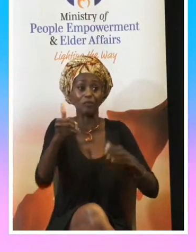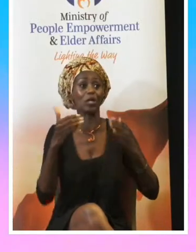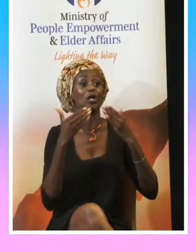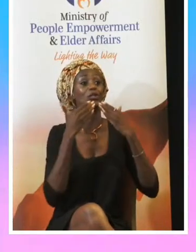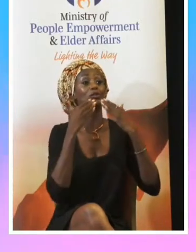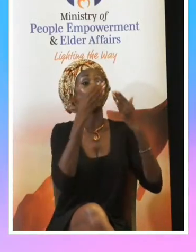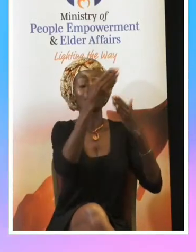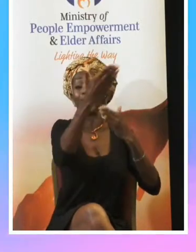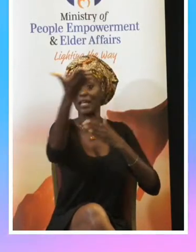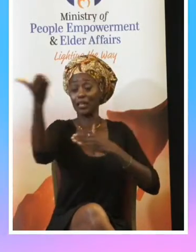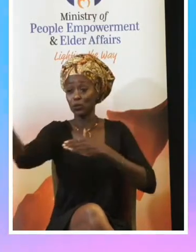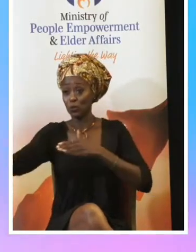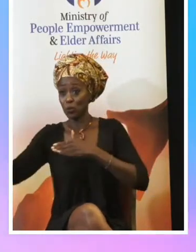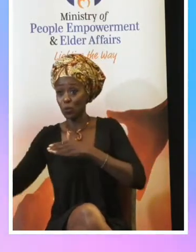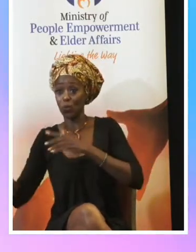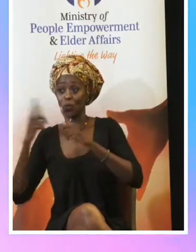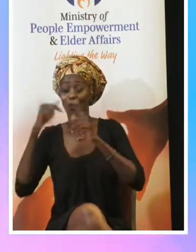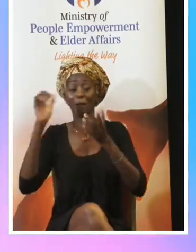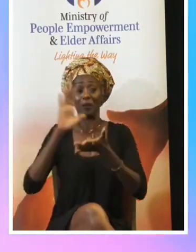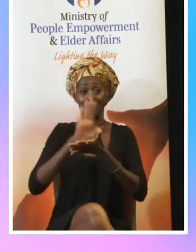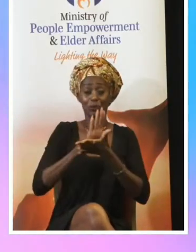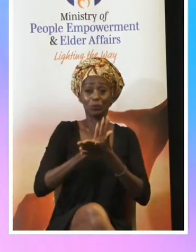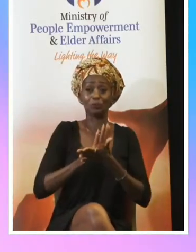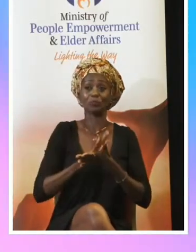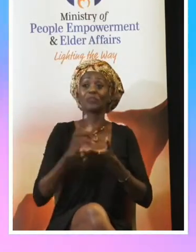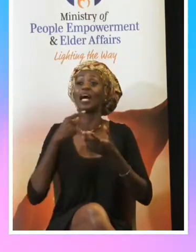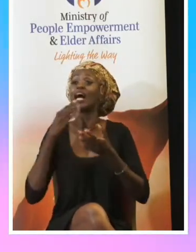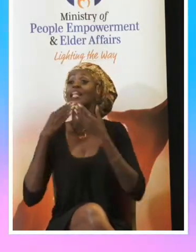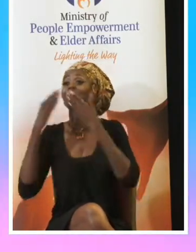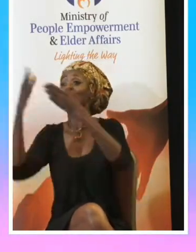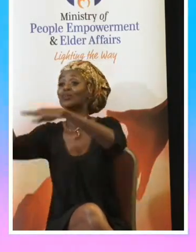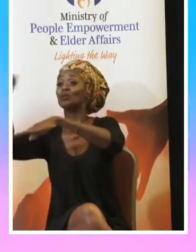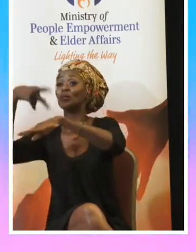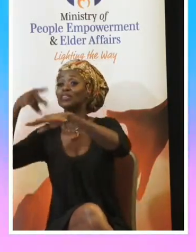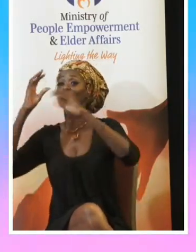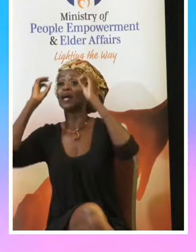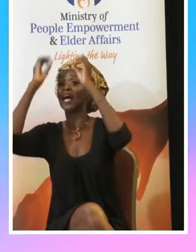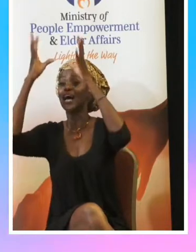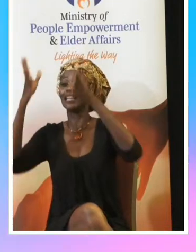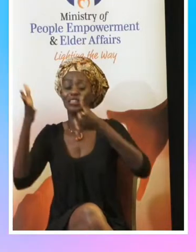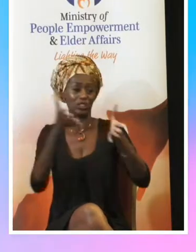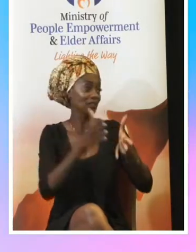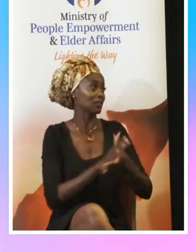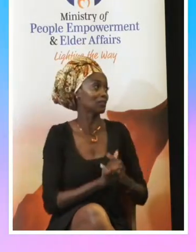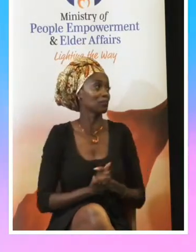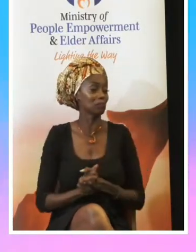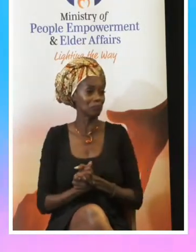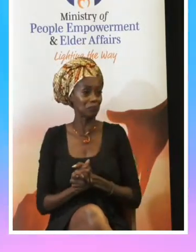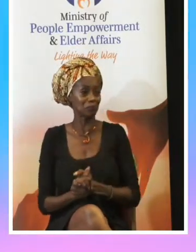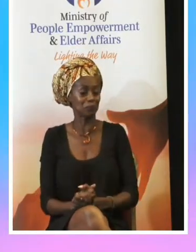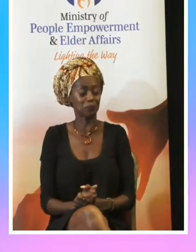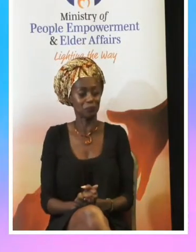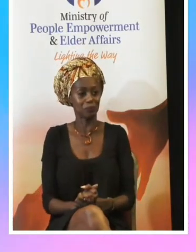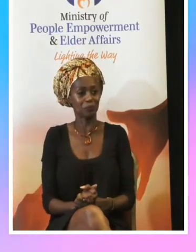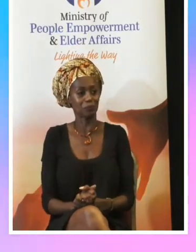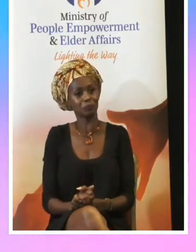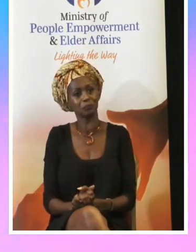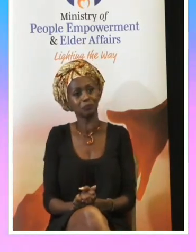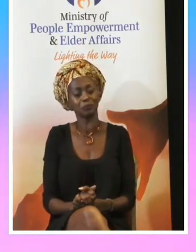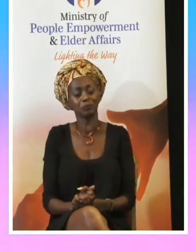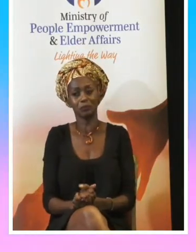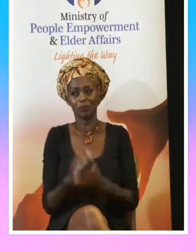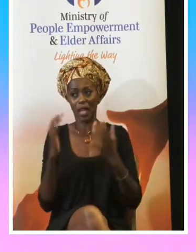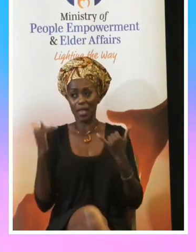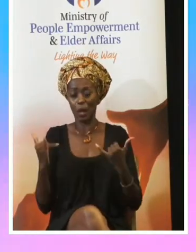to you, the group from the LSD school. Thank you for the principal and the teachers that came out. Okay. At